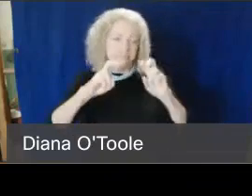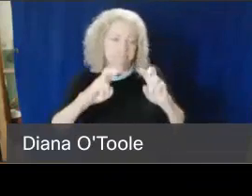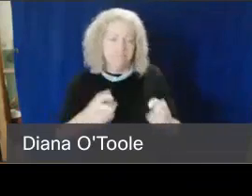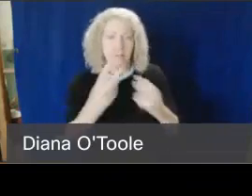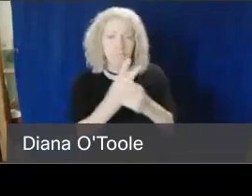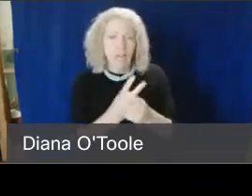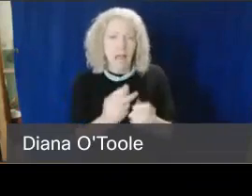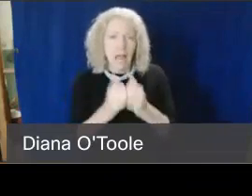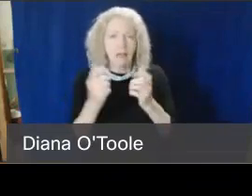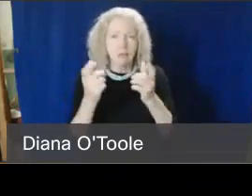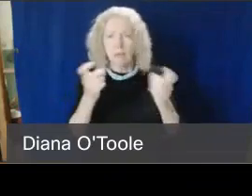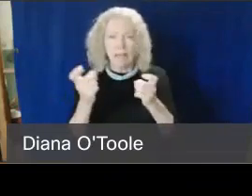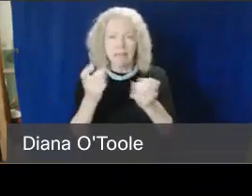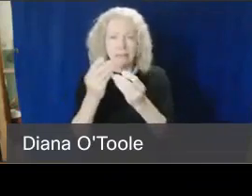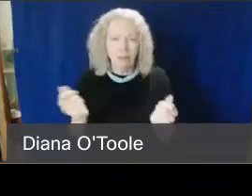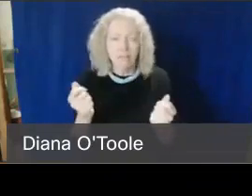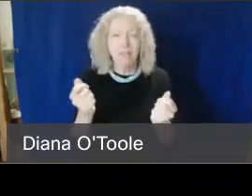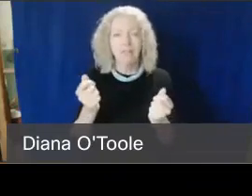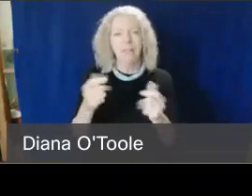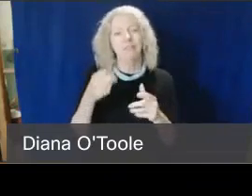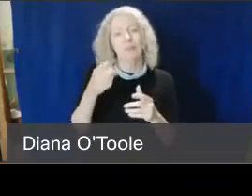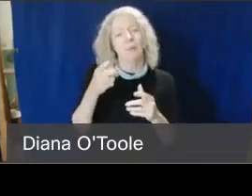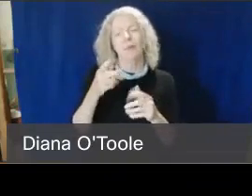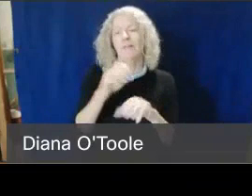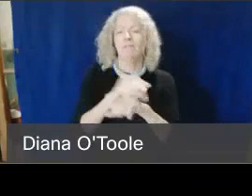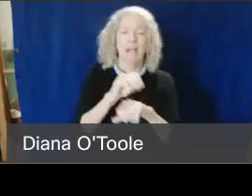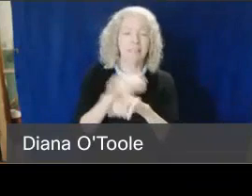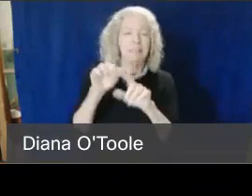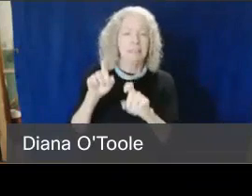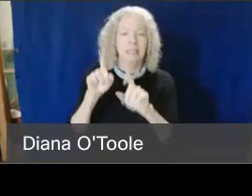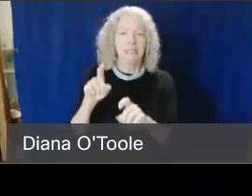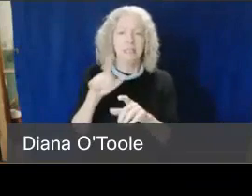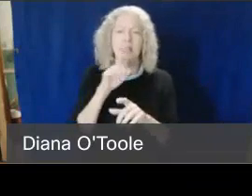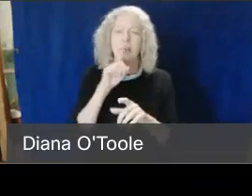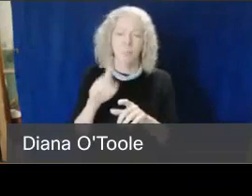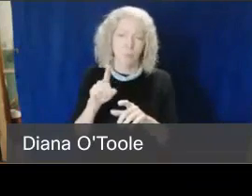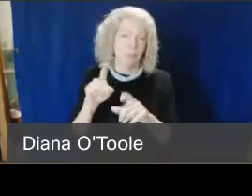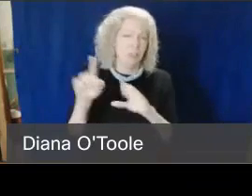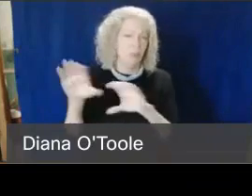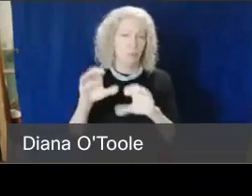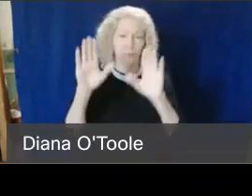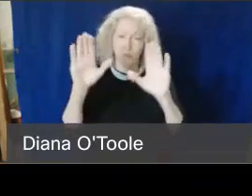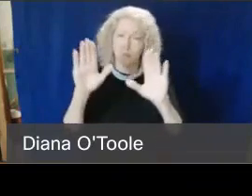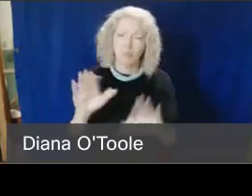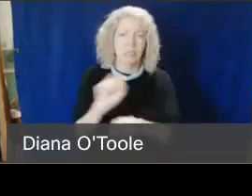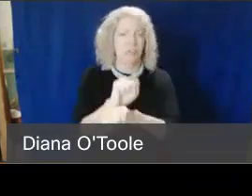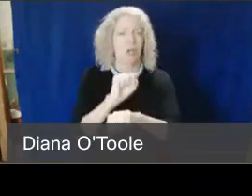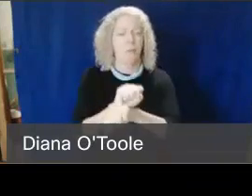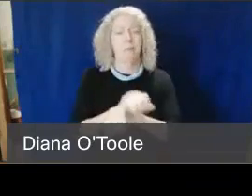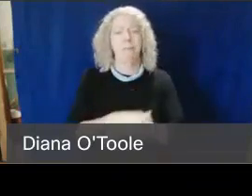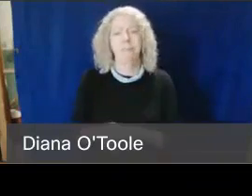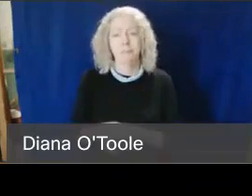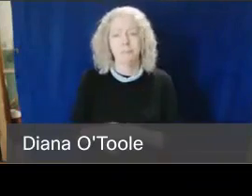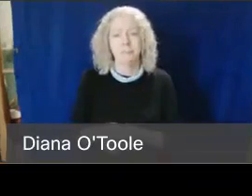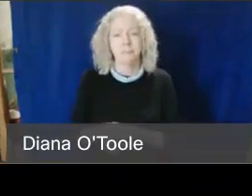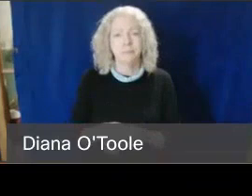tremendous additional burden for advising and testing. They've really stepped up and done a great job. And I should note enrollment